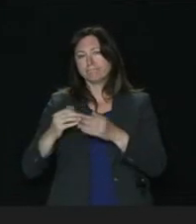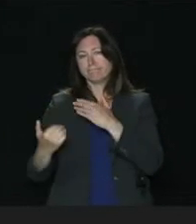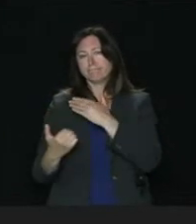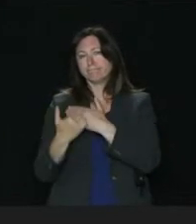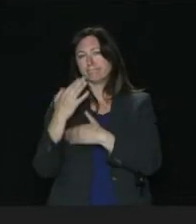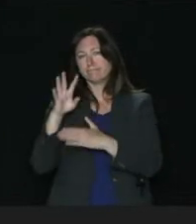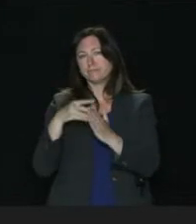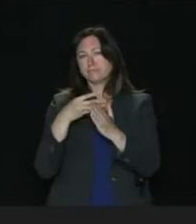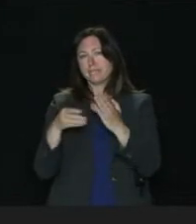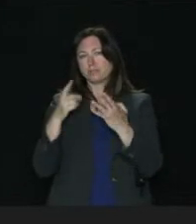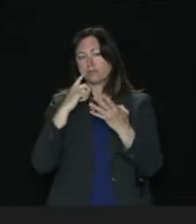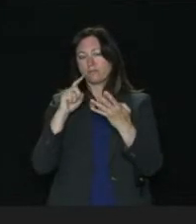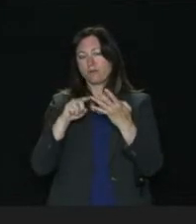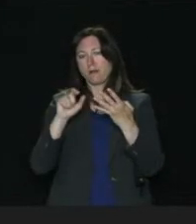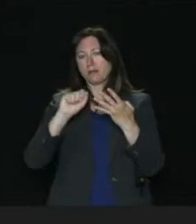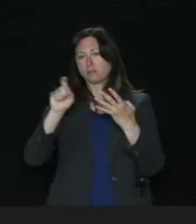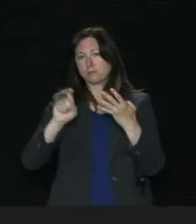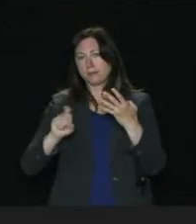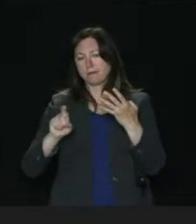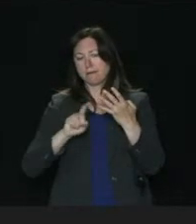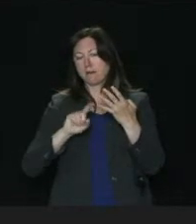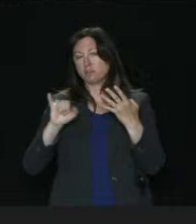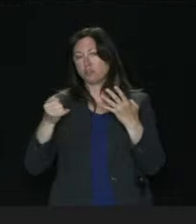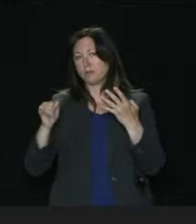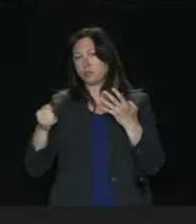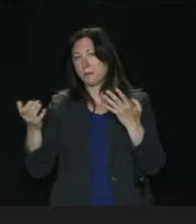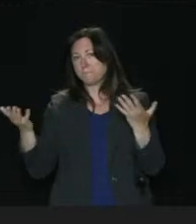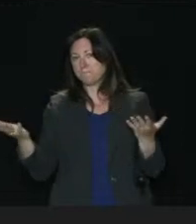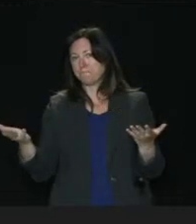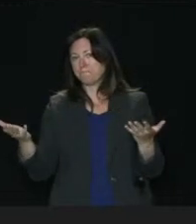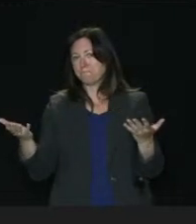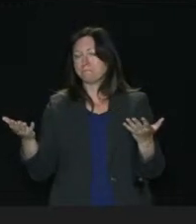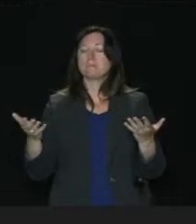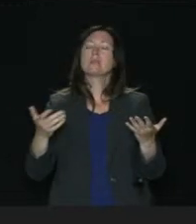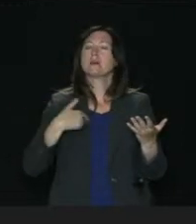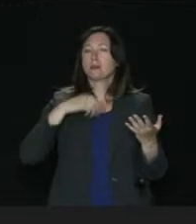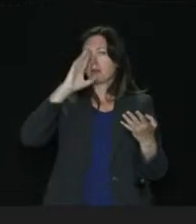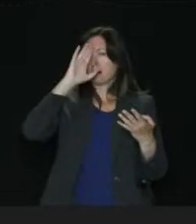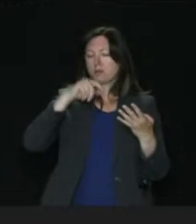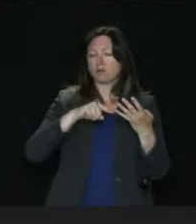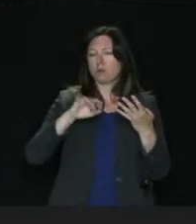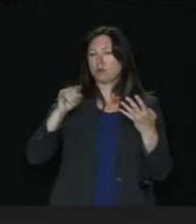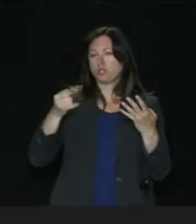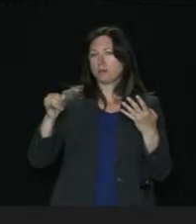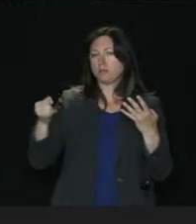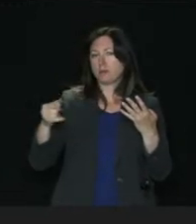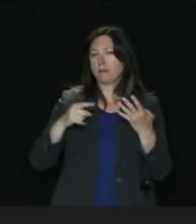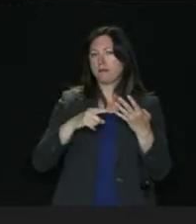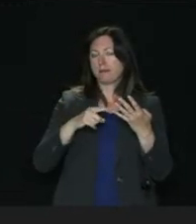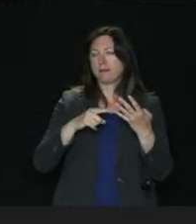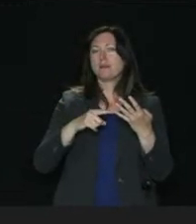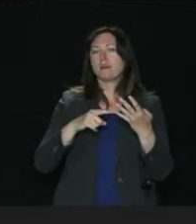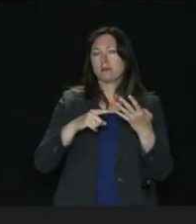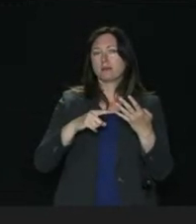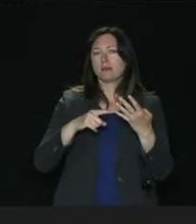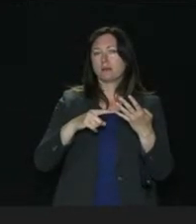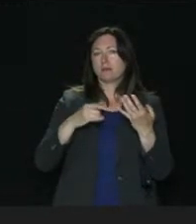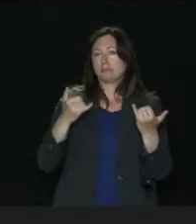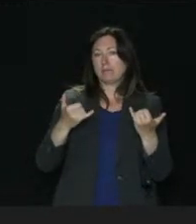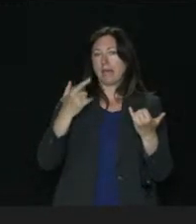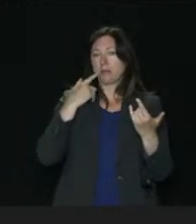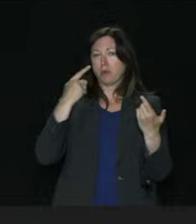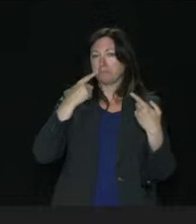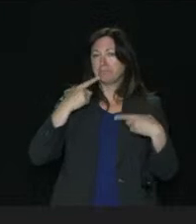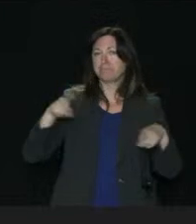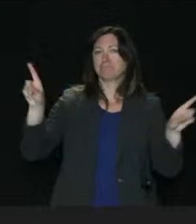schedules for AstraZeneca and Johnson & Johnson. I know Johnson & Johnson still is going to have a statement out today